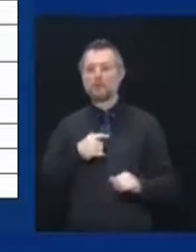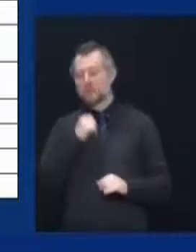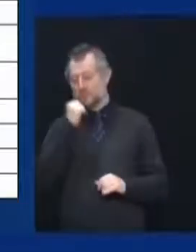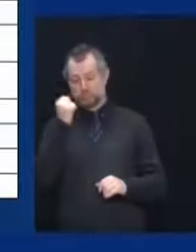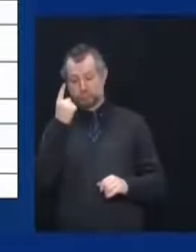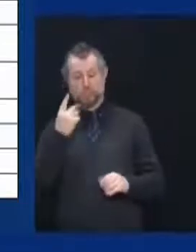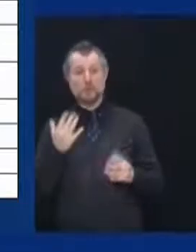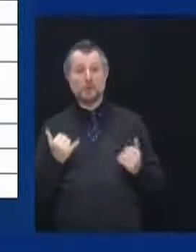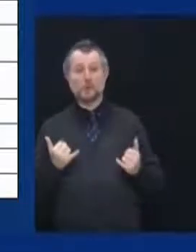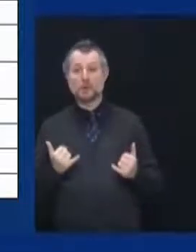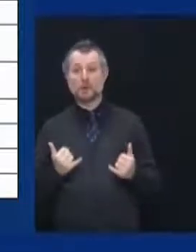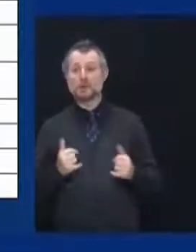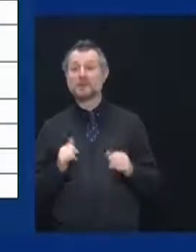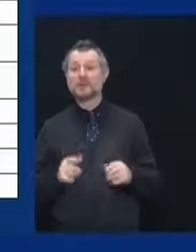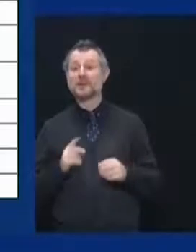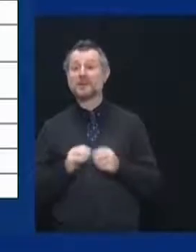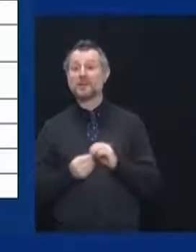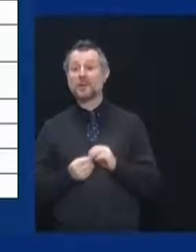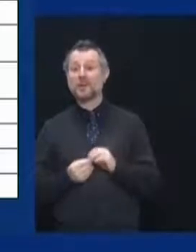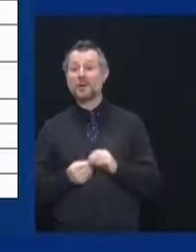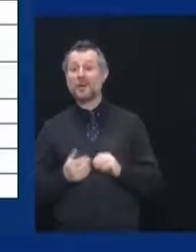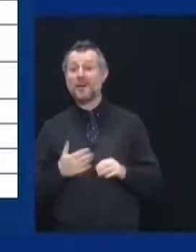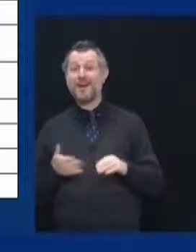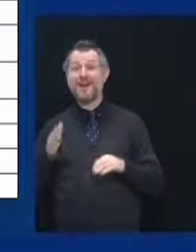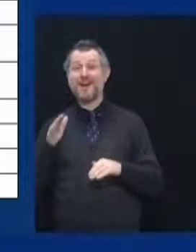300 not go up, it went down to 250.